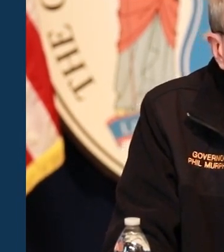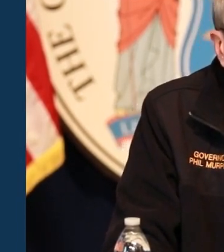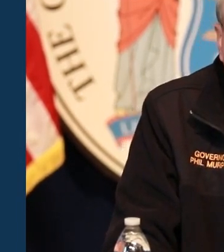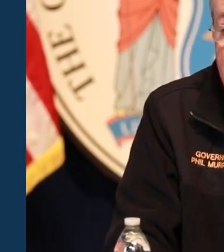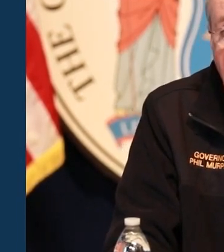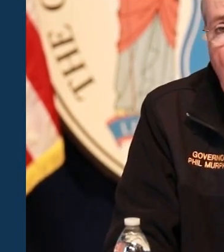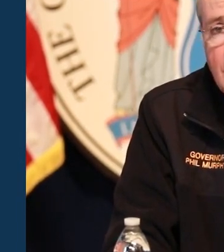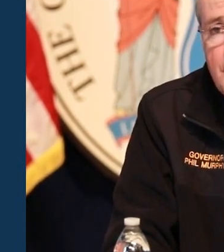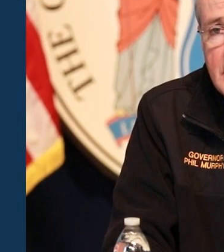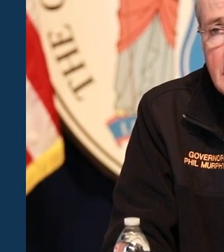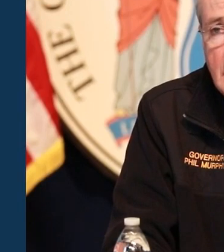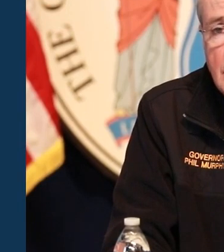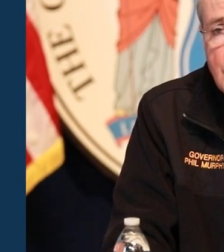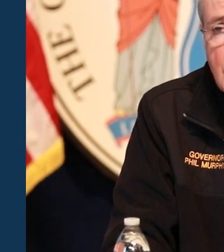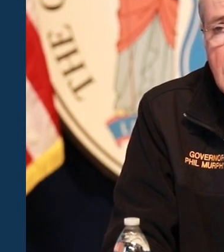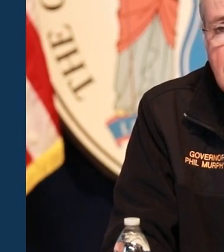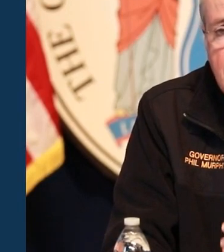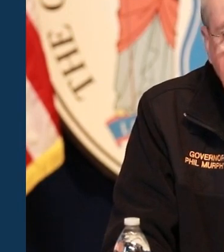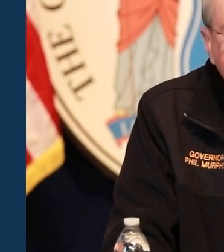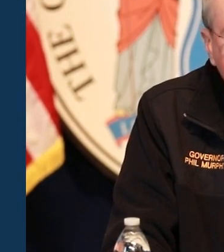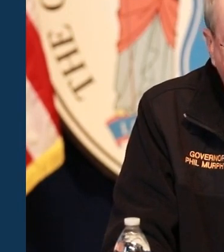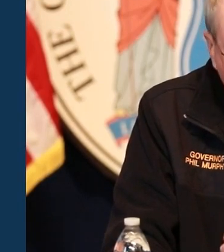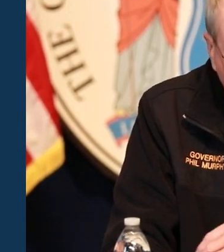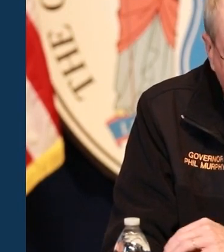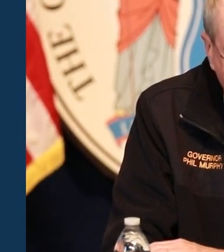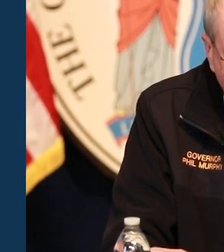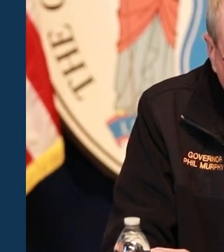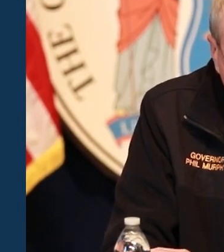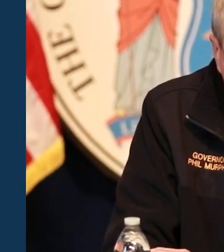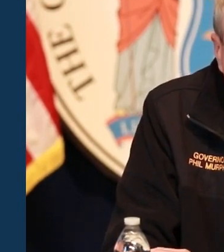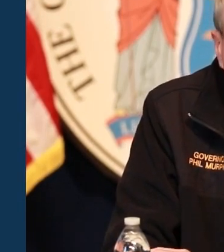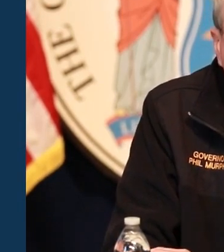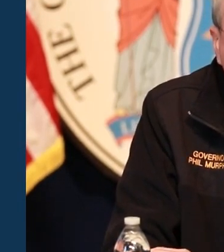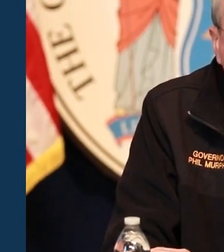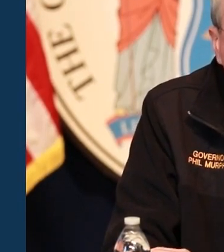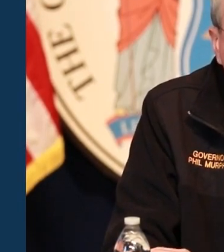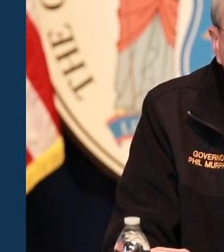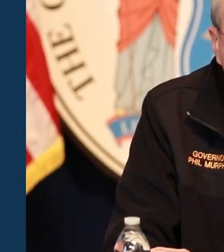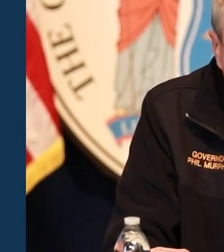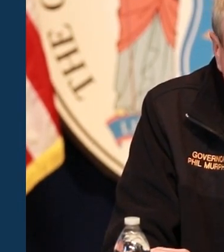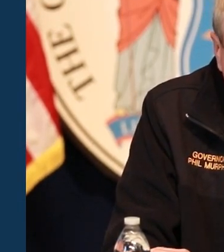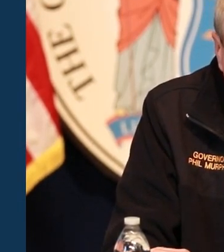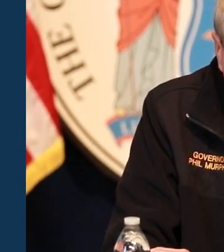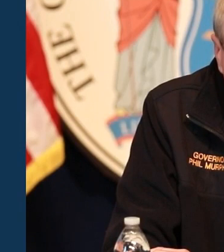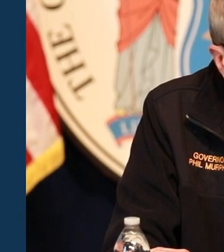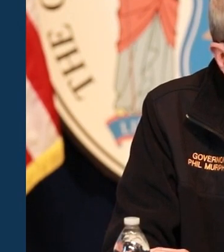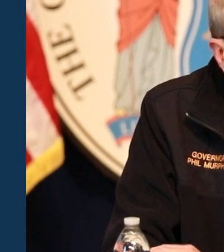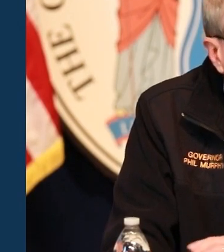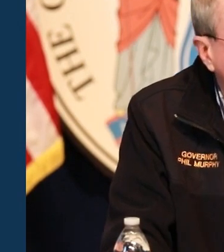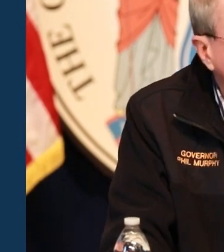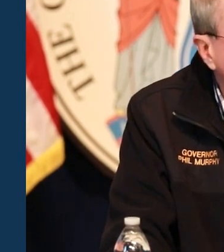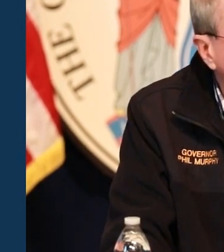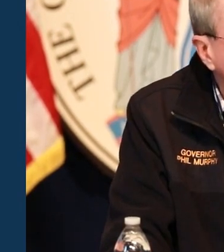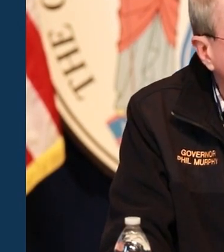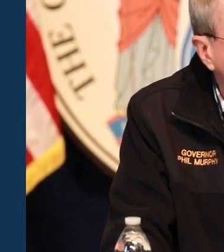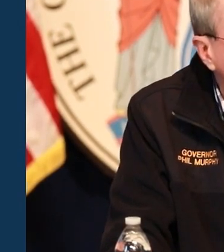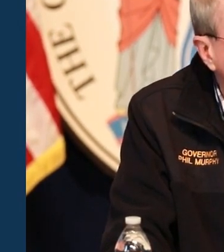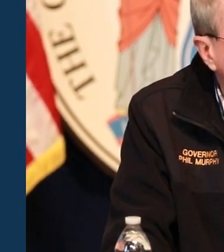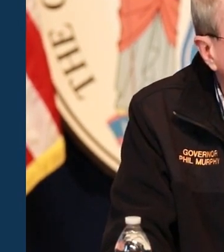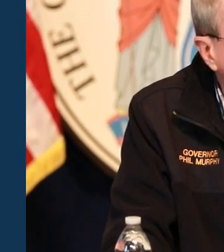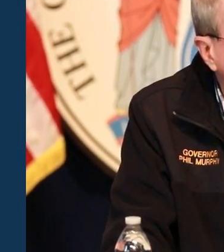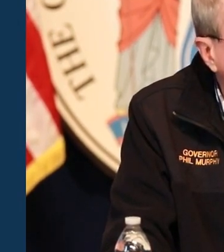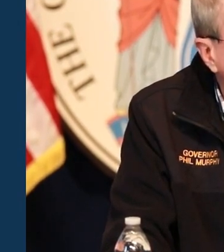communities from day one. And this is a big, important step to help to allow them to continue to stay out ahead. I also want to acknowledge the